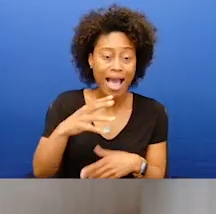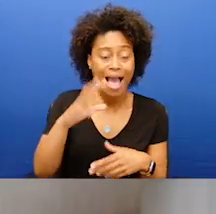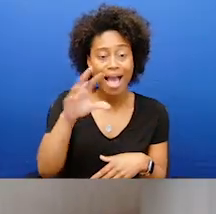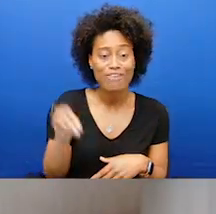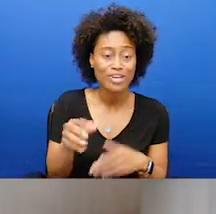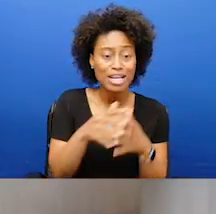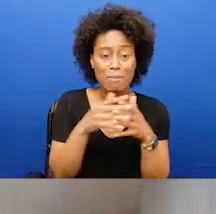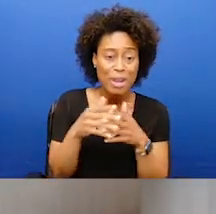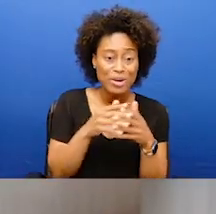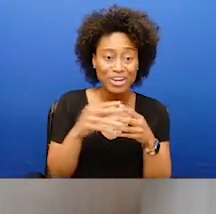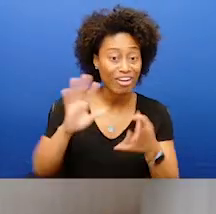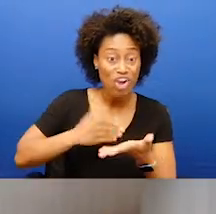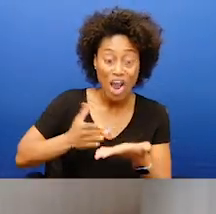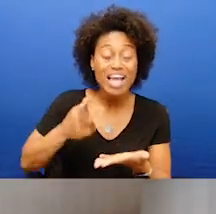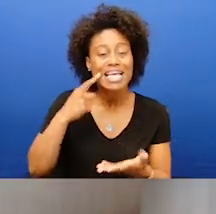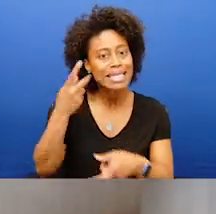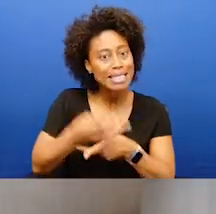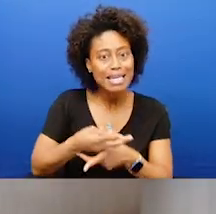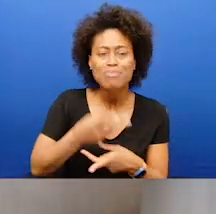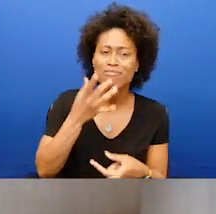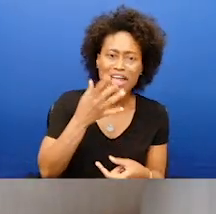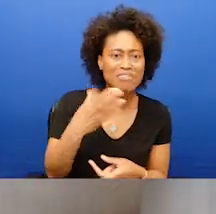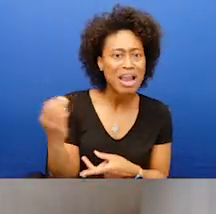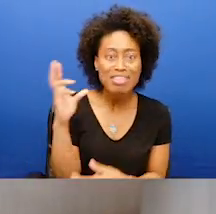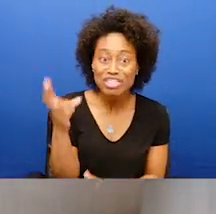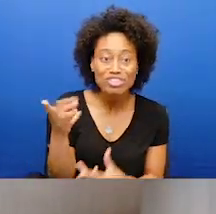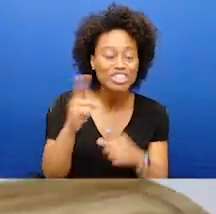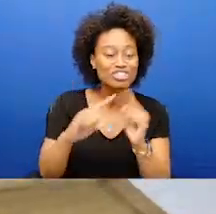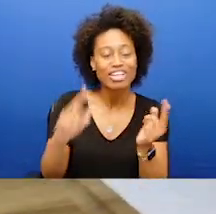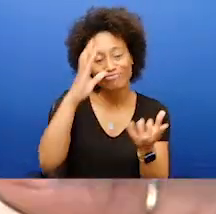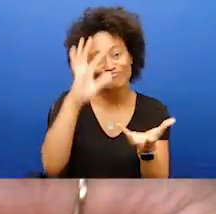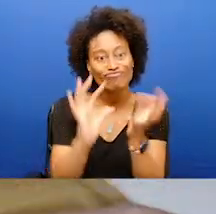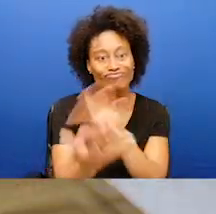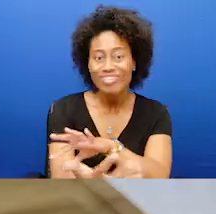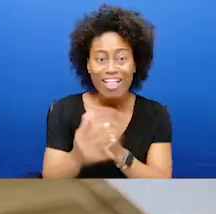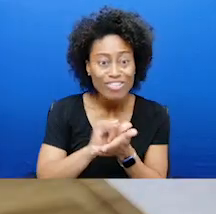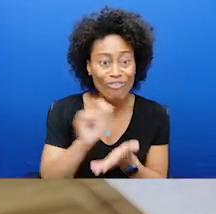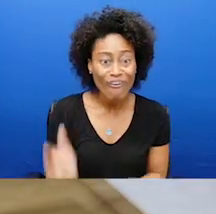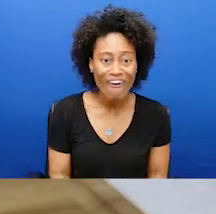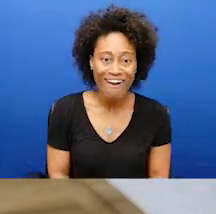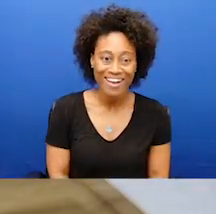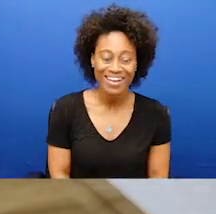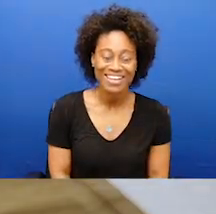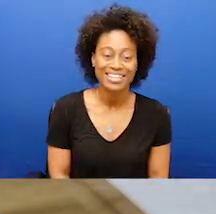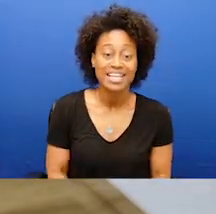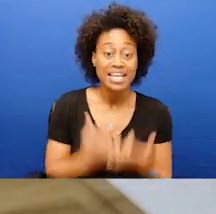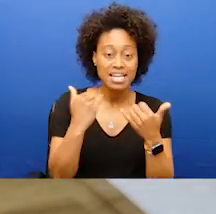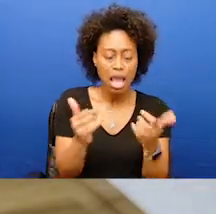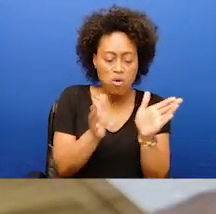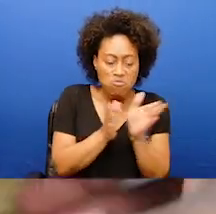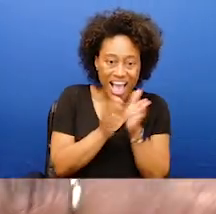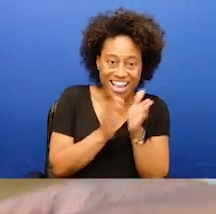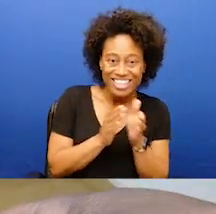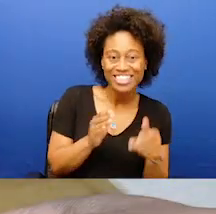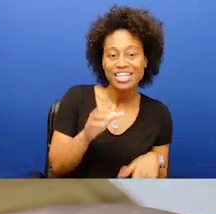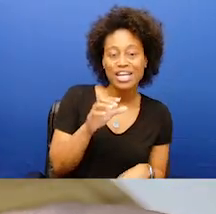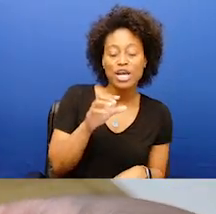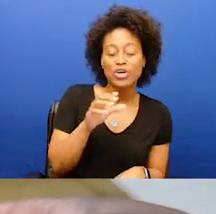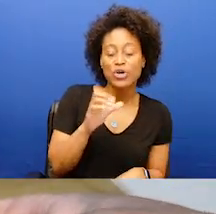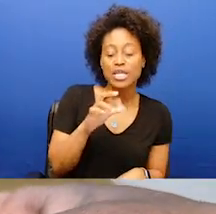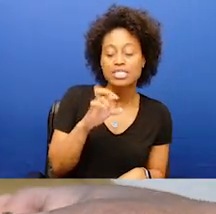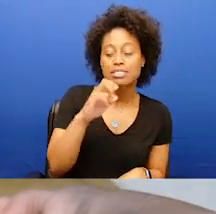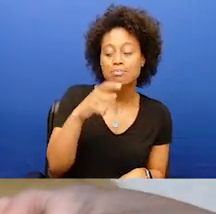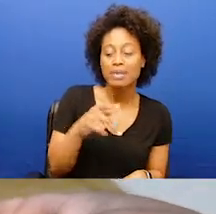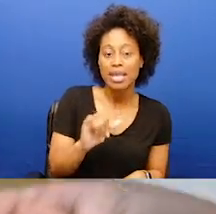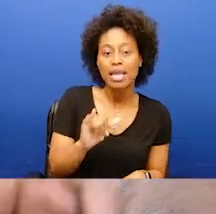keeps the flavor and the history, just reimagined. Now let's get into these mini crispy tofu and